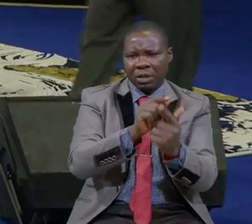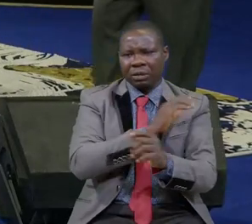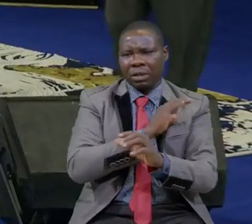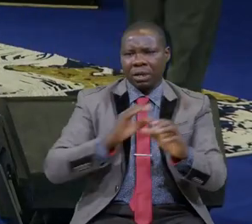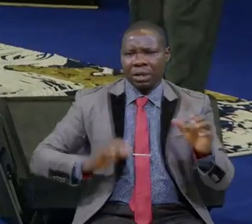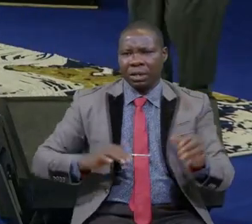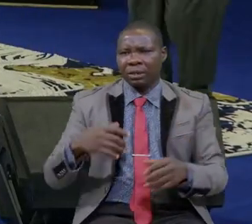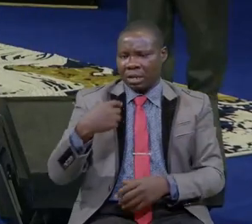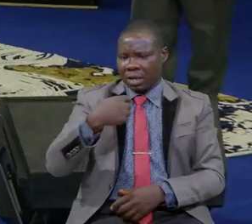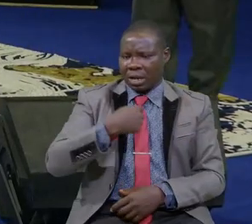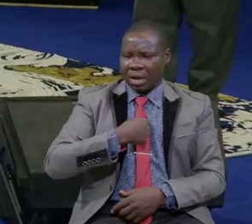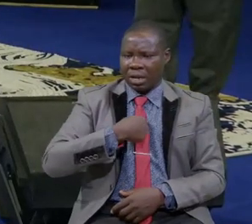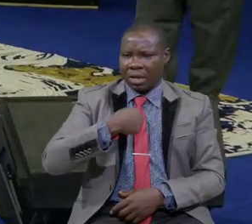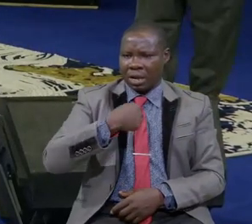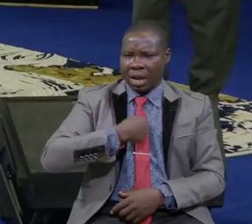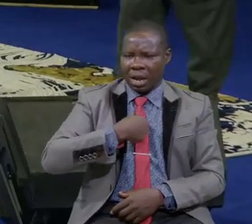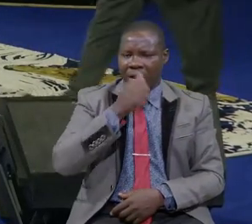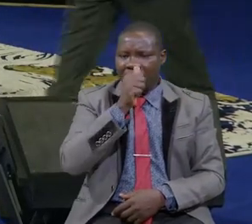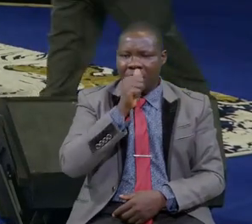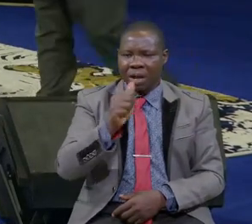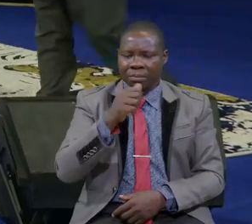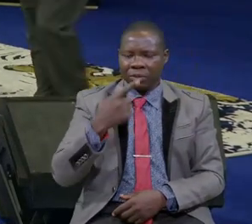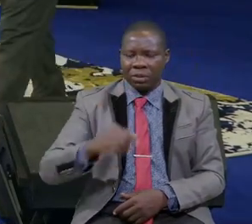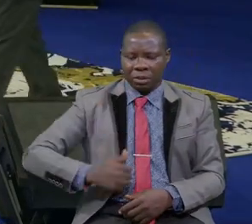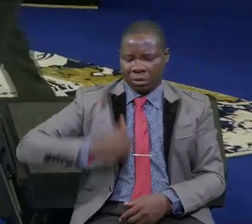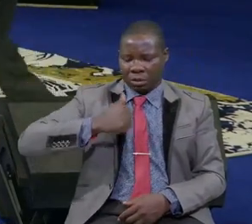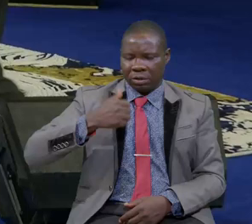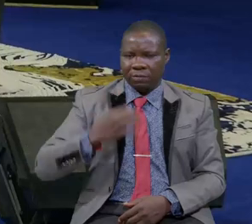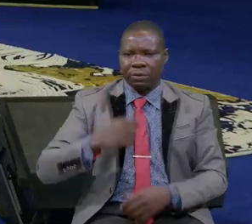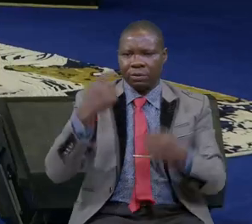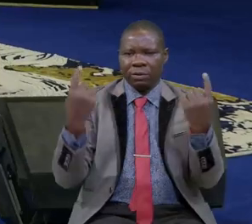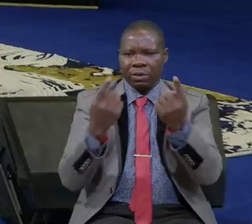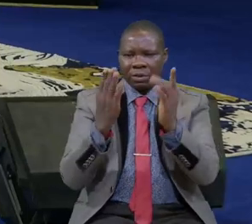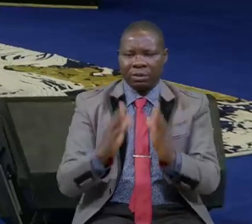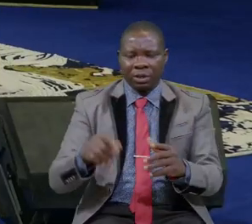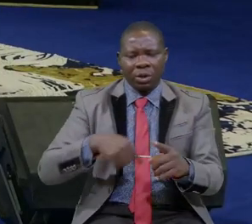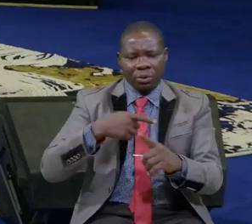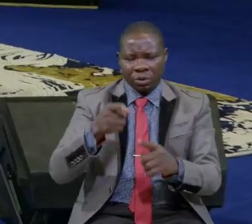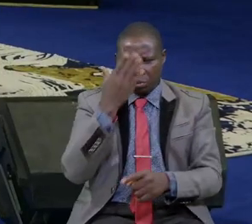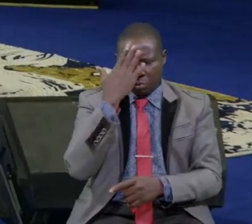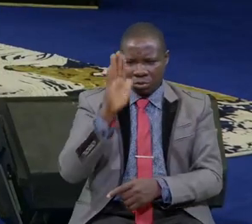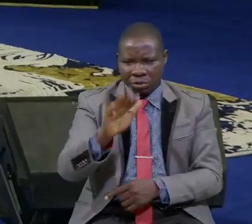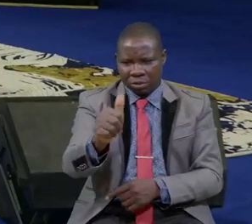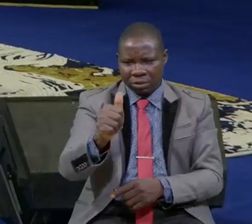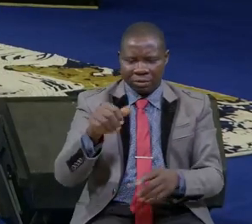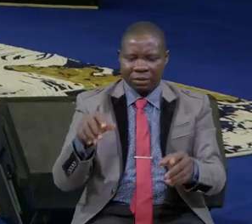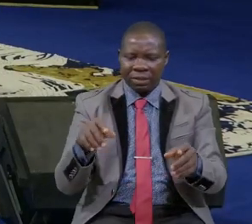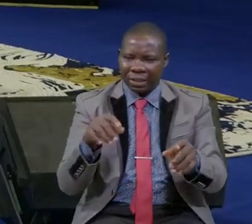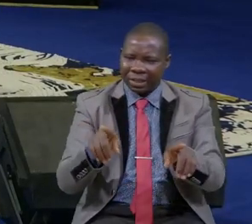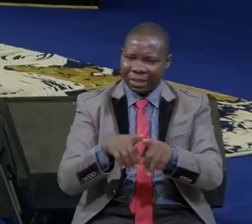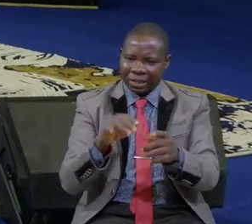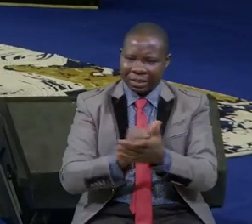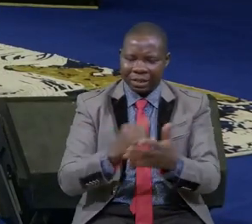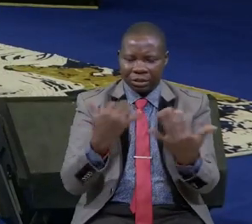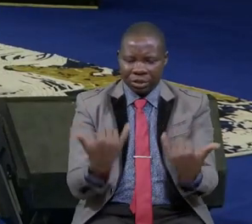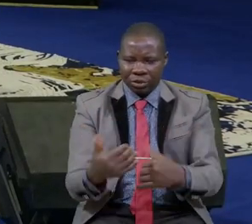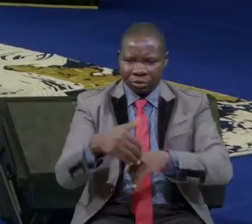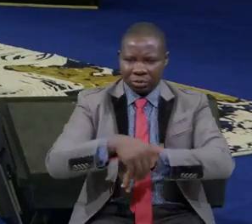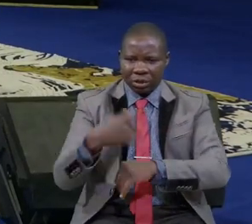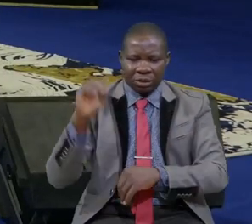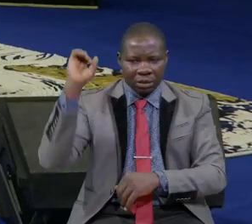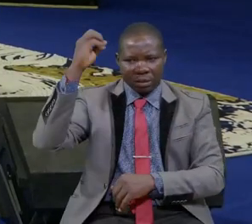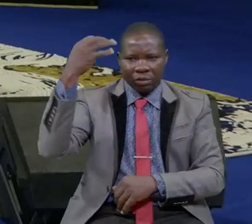am the chief of sinners. And when you identify yourself like that tonight, the grace of God